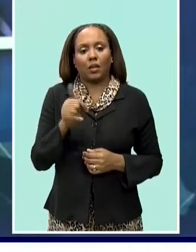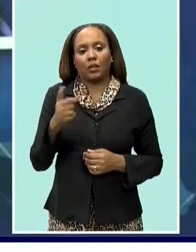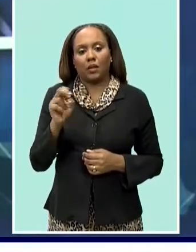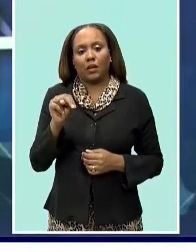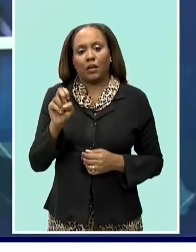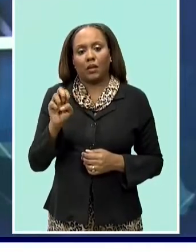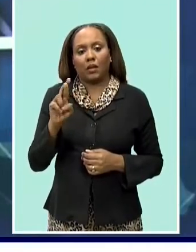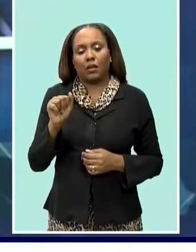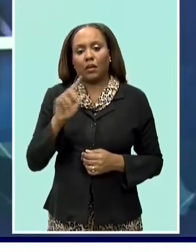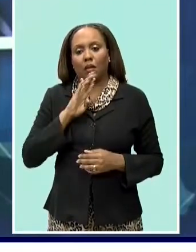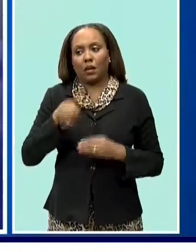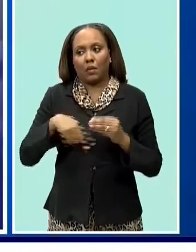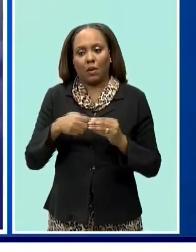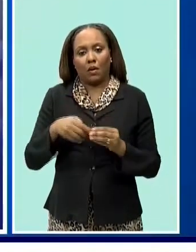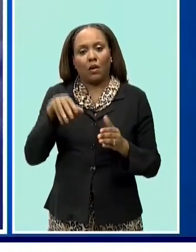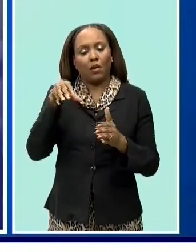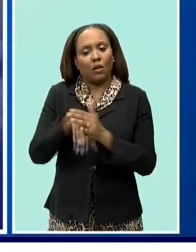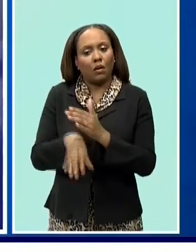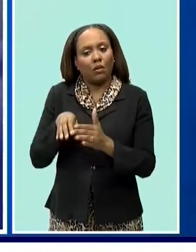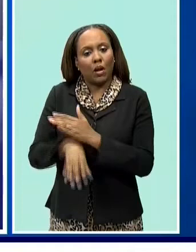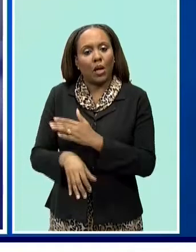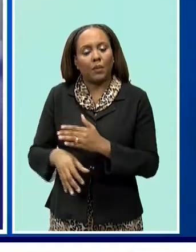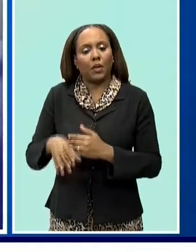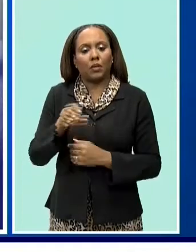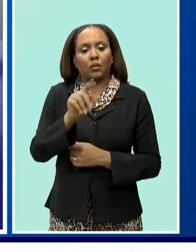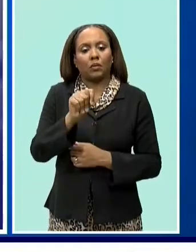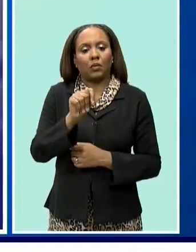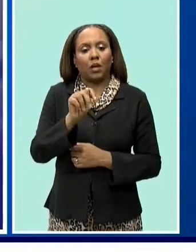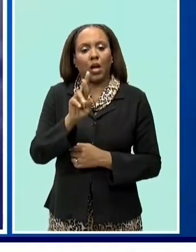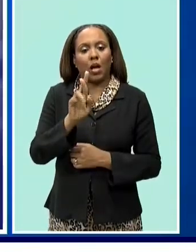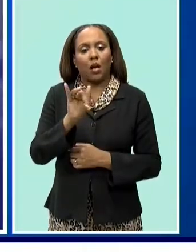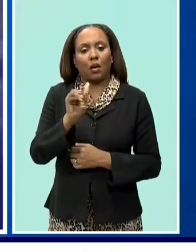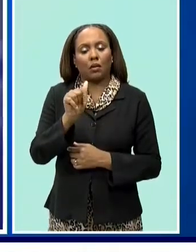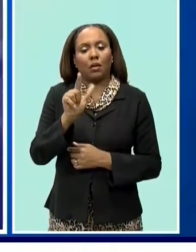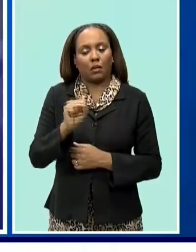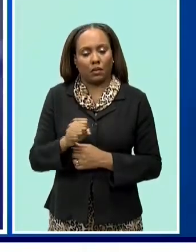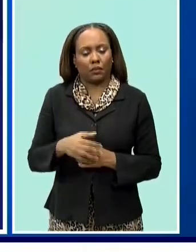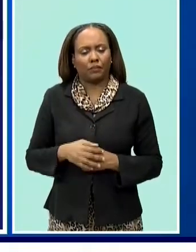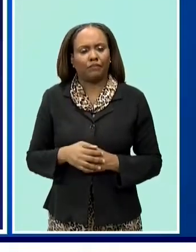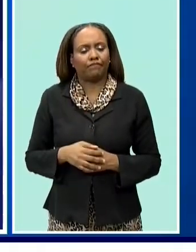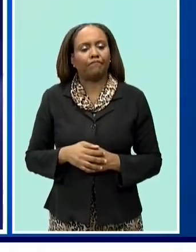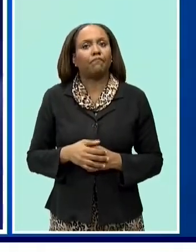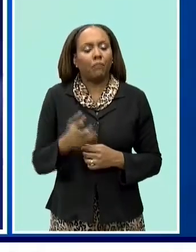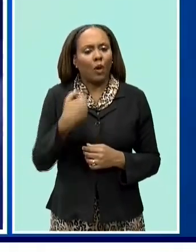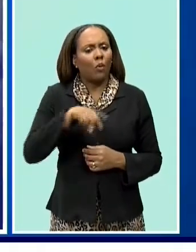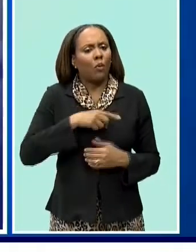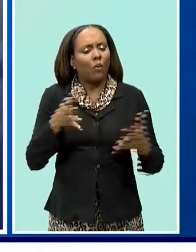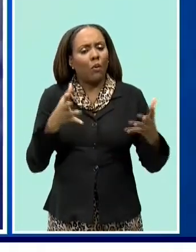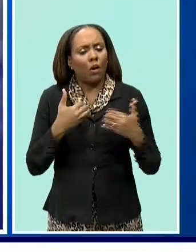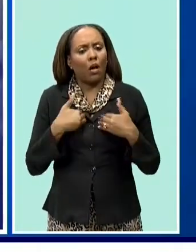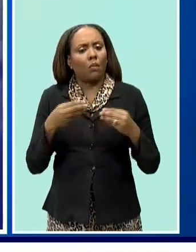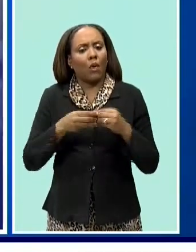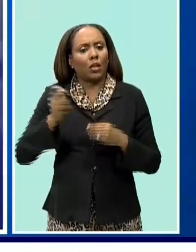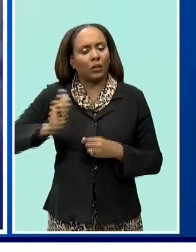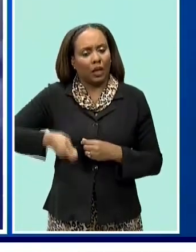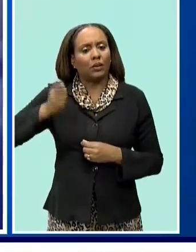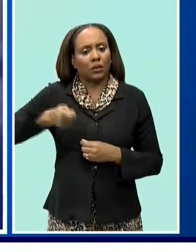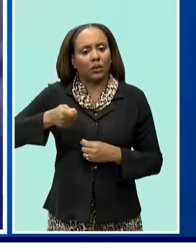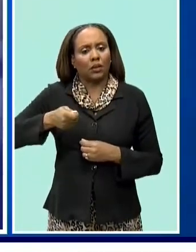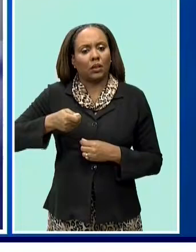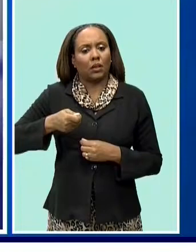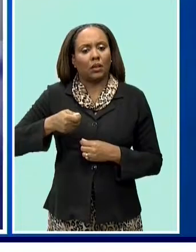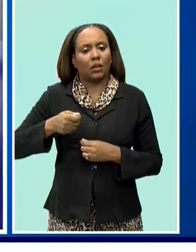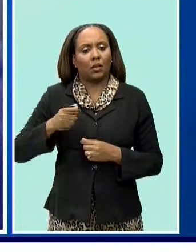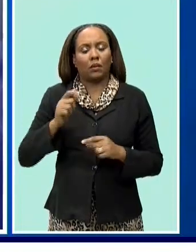Barbados. We had expected to put some additional criminal judges in place, but the fact is that people don't put